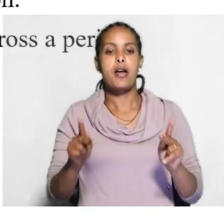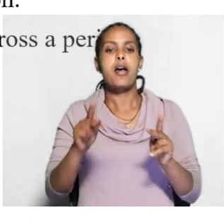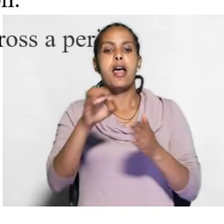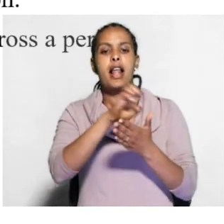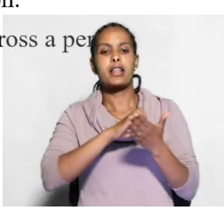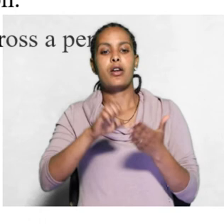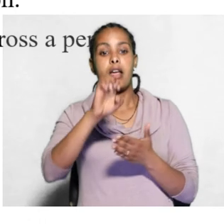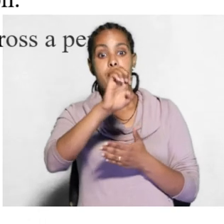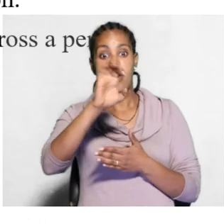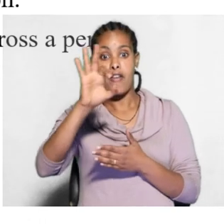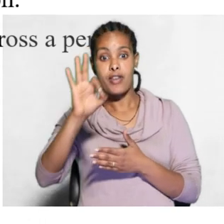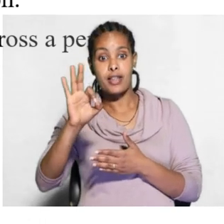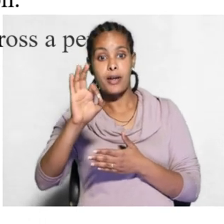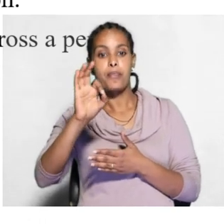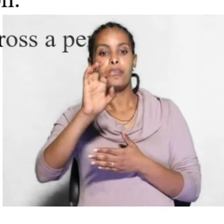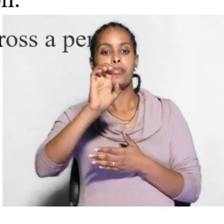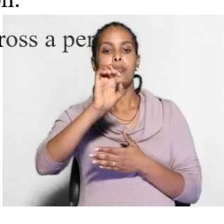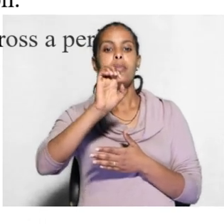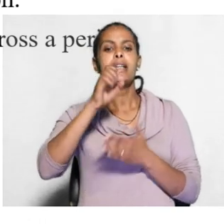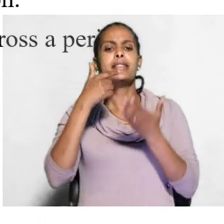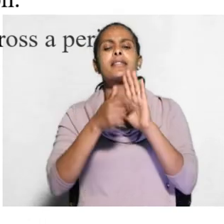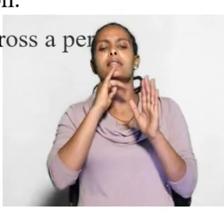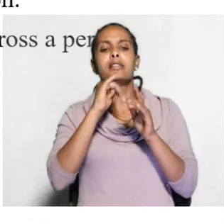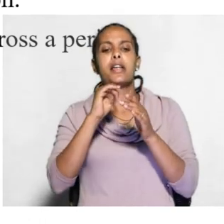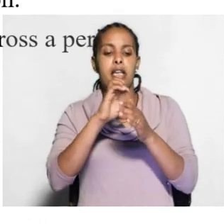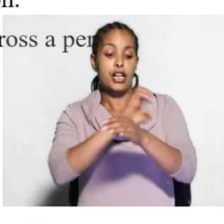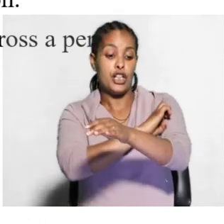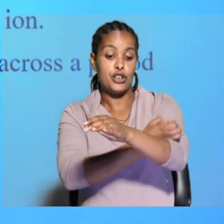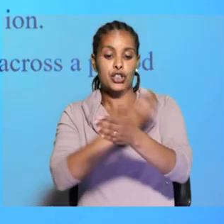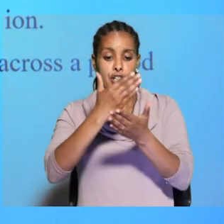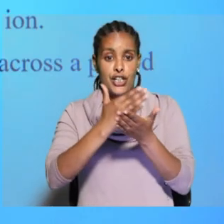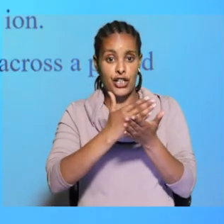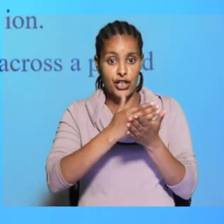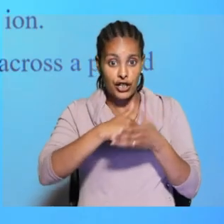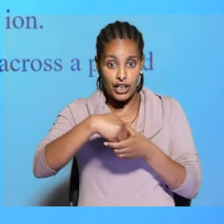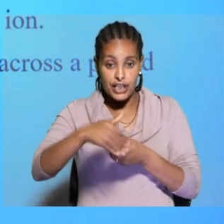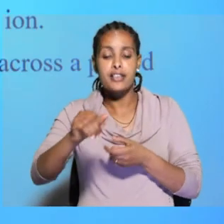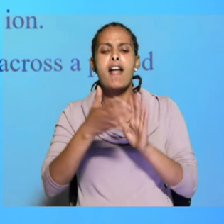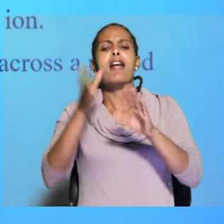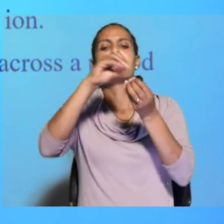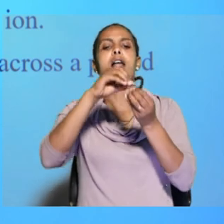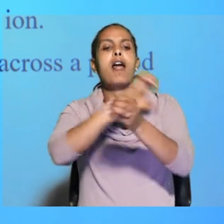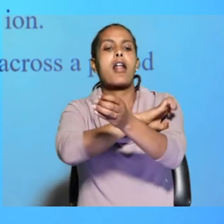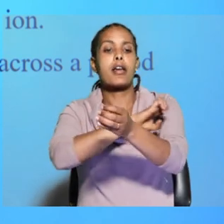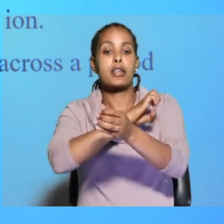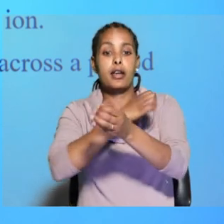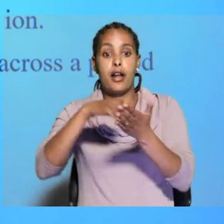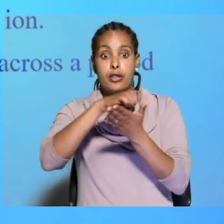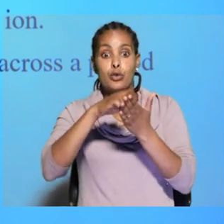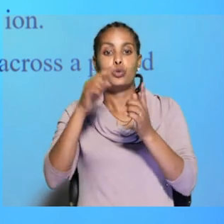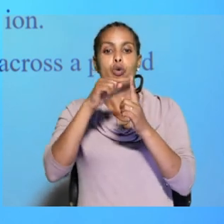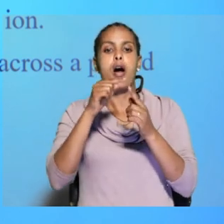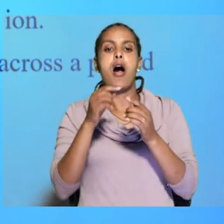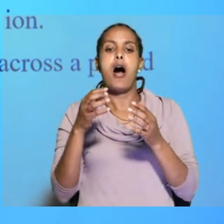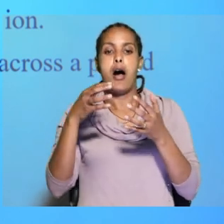Electron affinity. This is energy released when extra electron is added to an